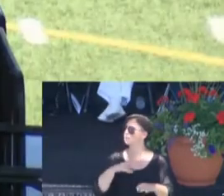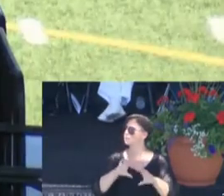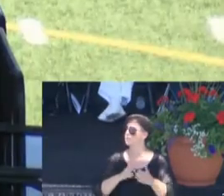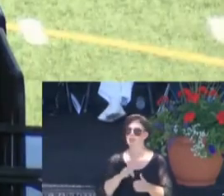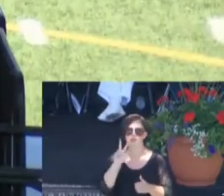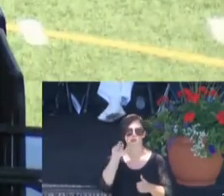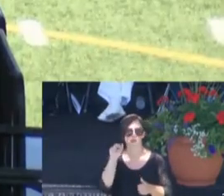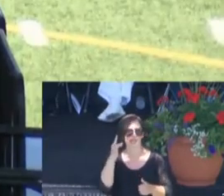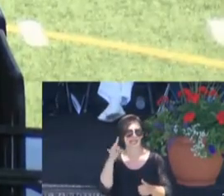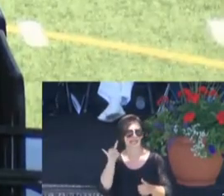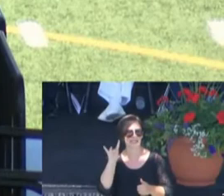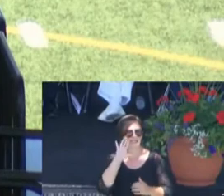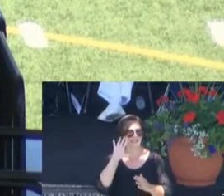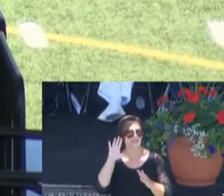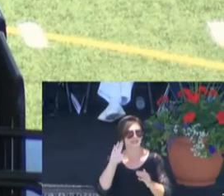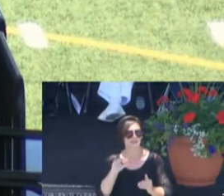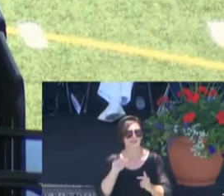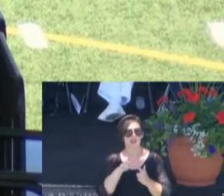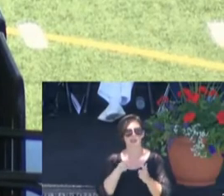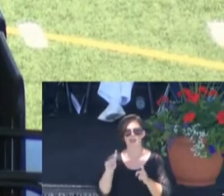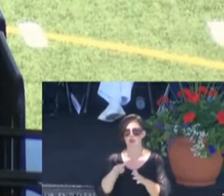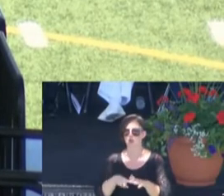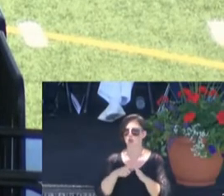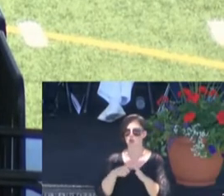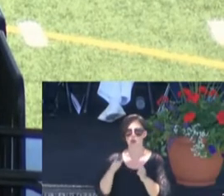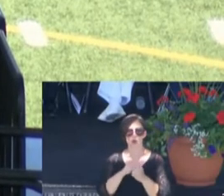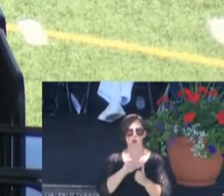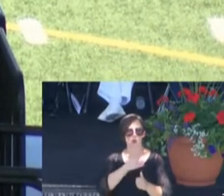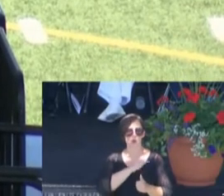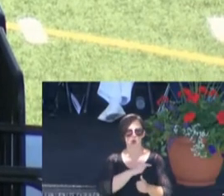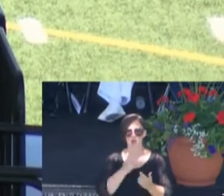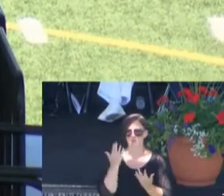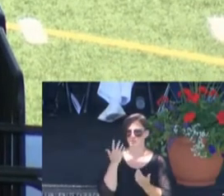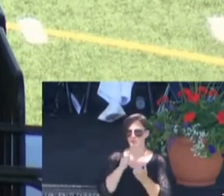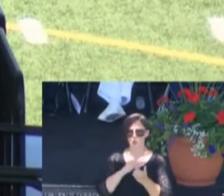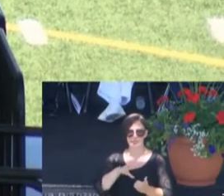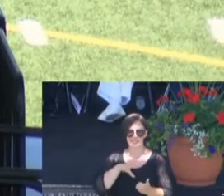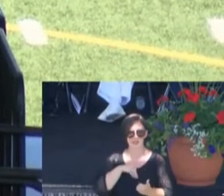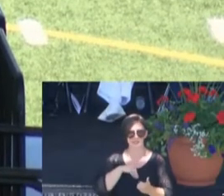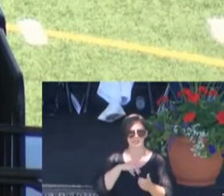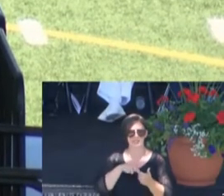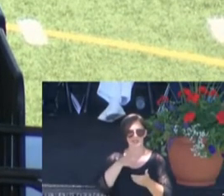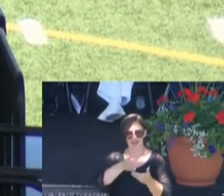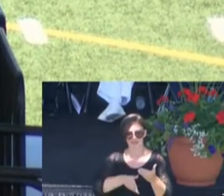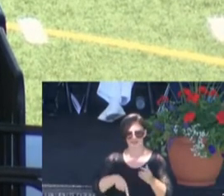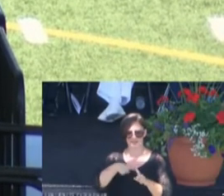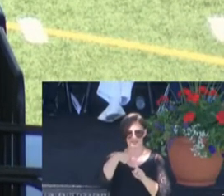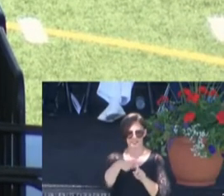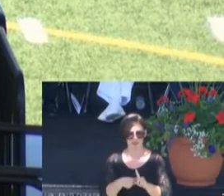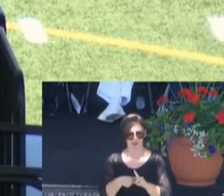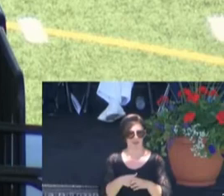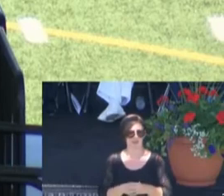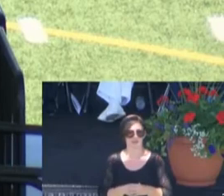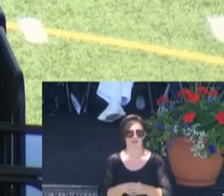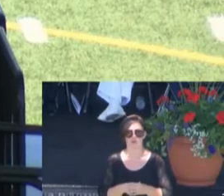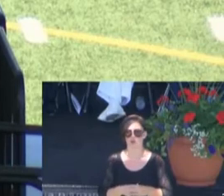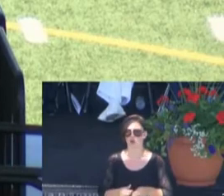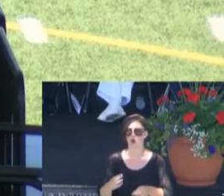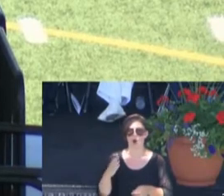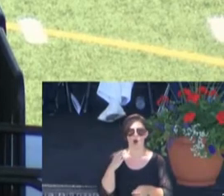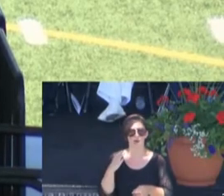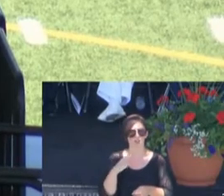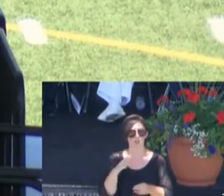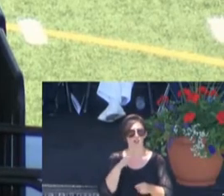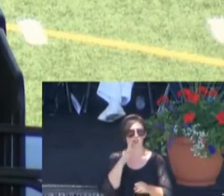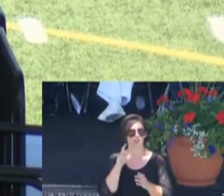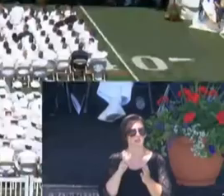2018 anticipate that they will receive commissions in the United States Coast Guard pending acceptance board determination at the end of this month. Coast Guard officer candidates, please stand